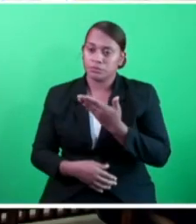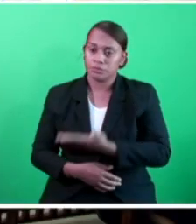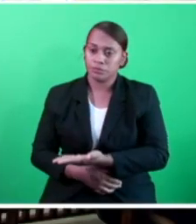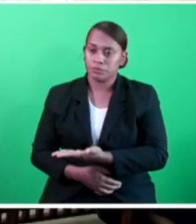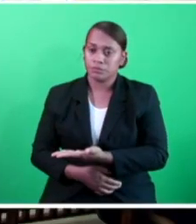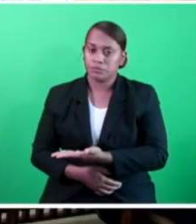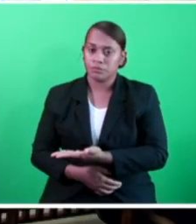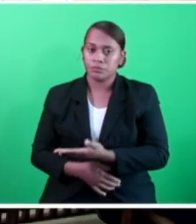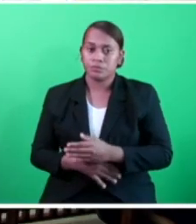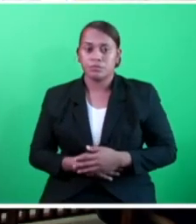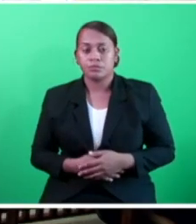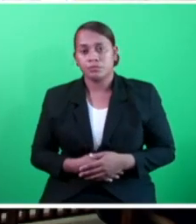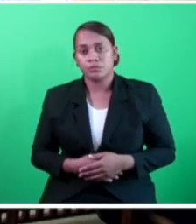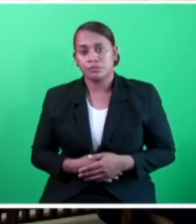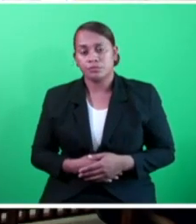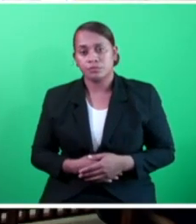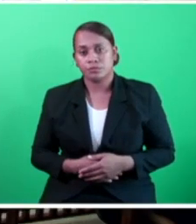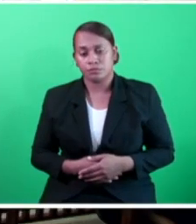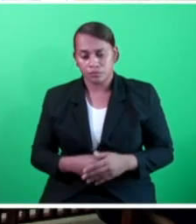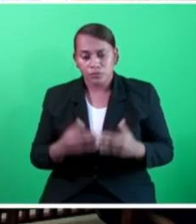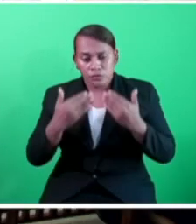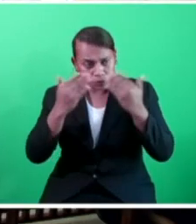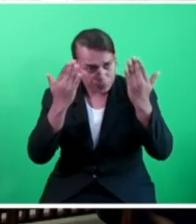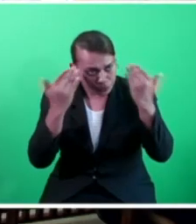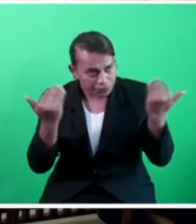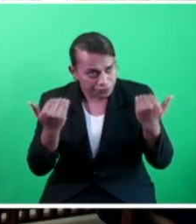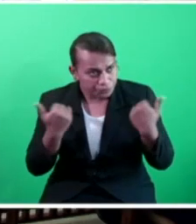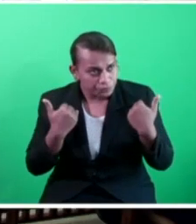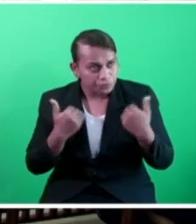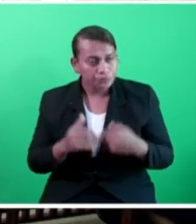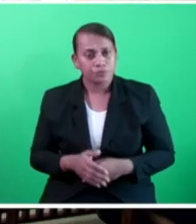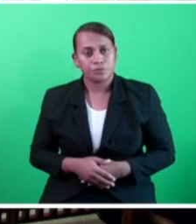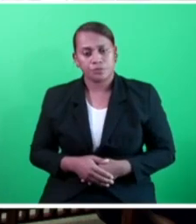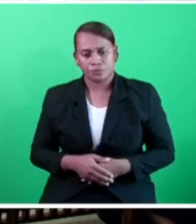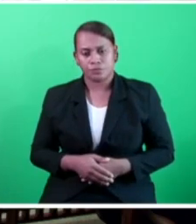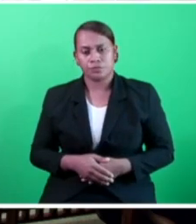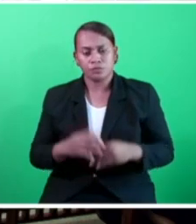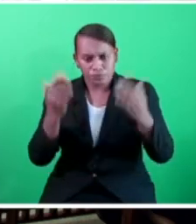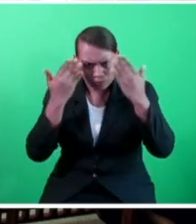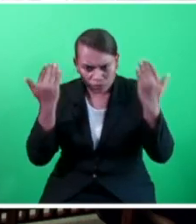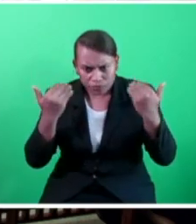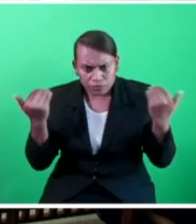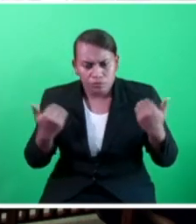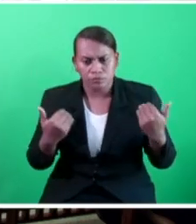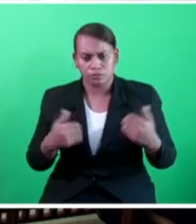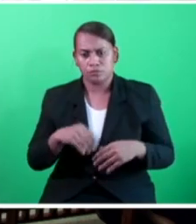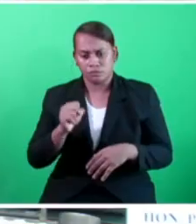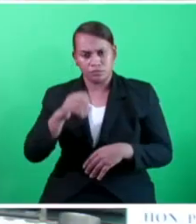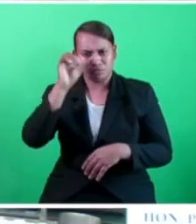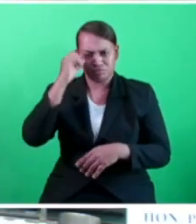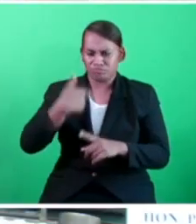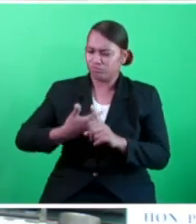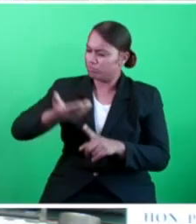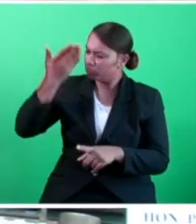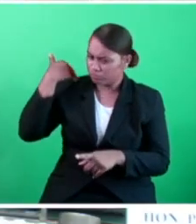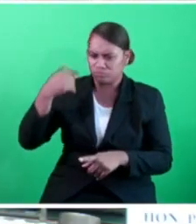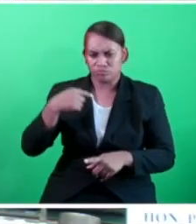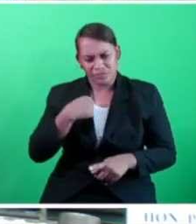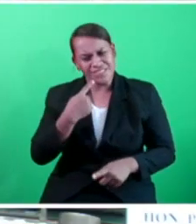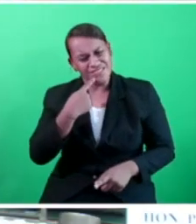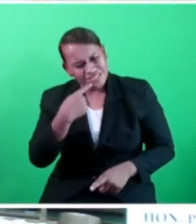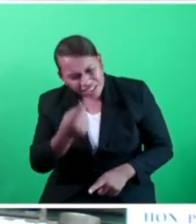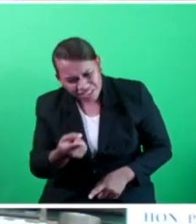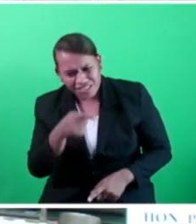Thank you, Mr. Speaker. Mr. Speaker, you may recall some time back I had mentioned to Parliament